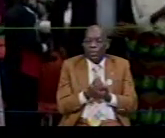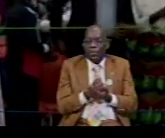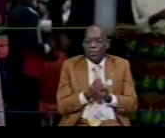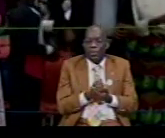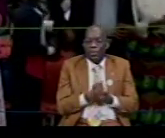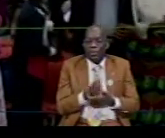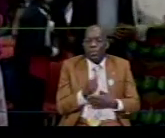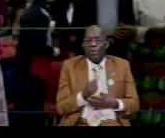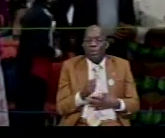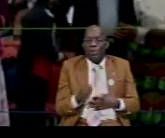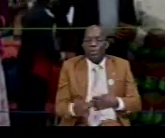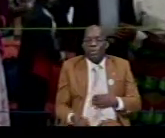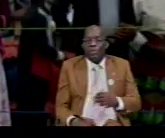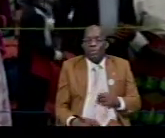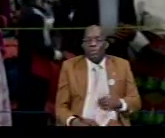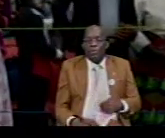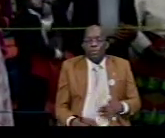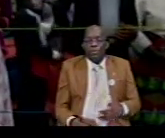Amen.